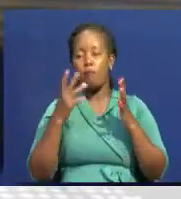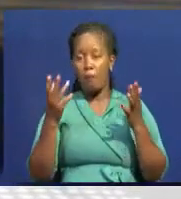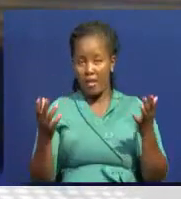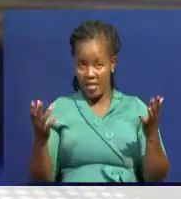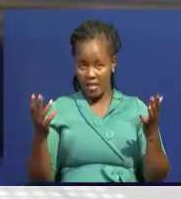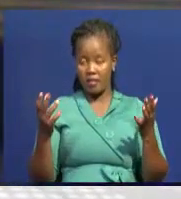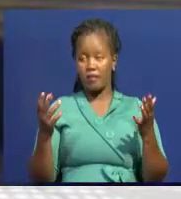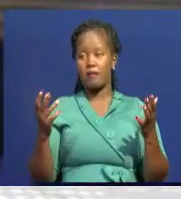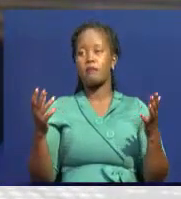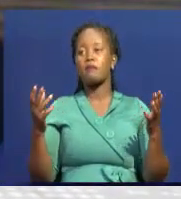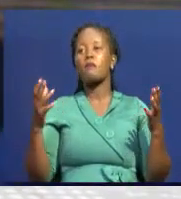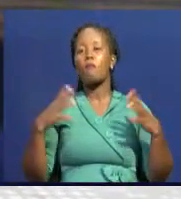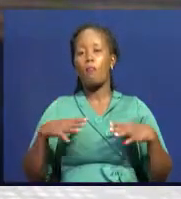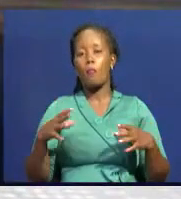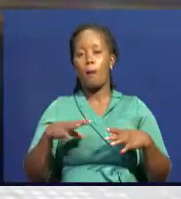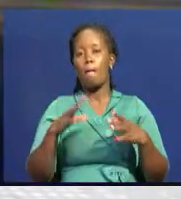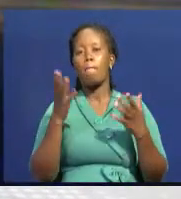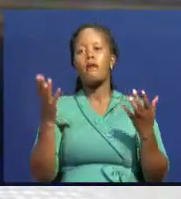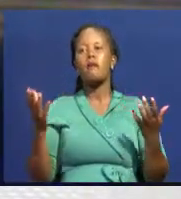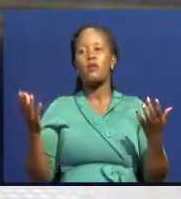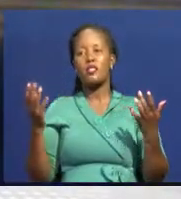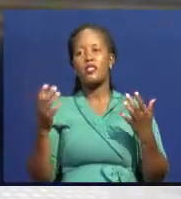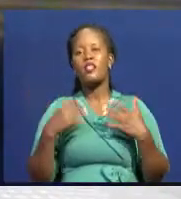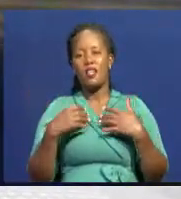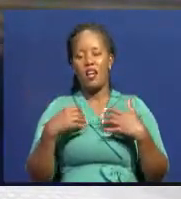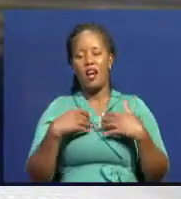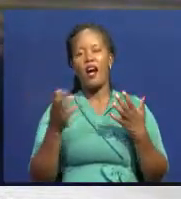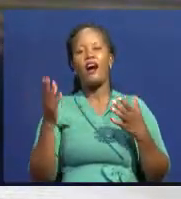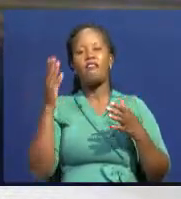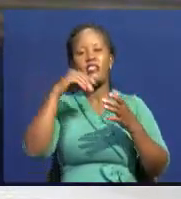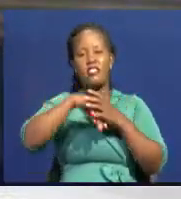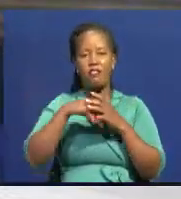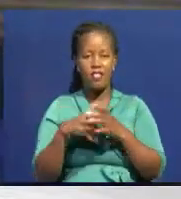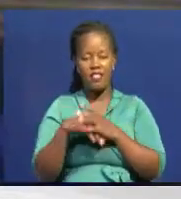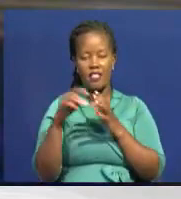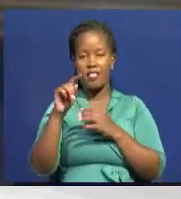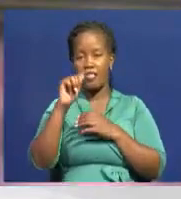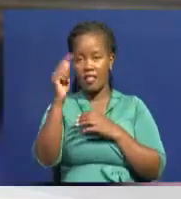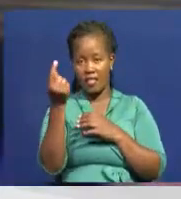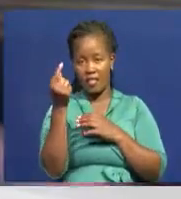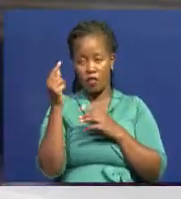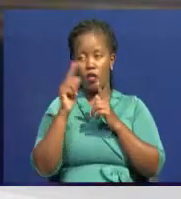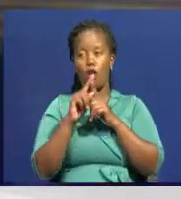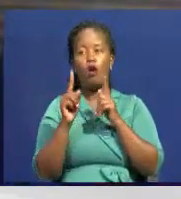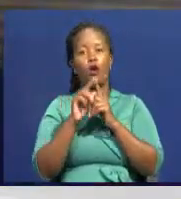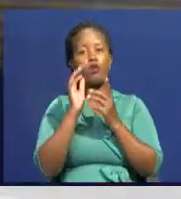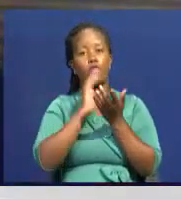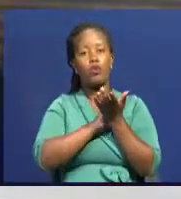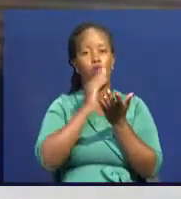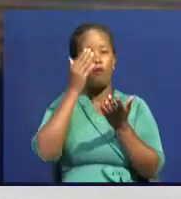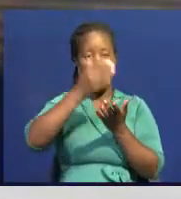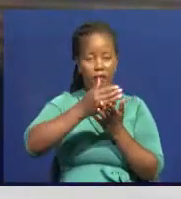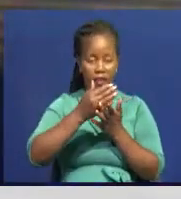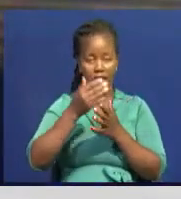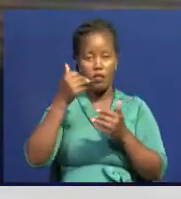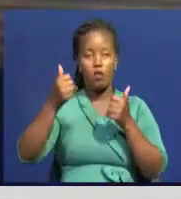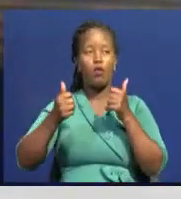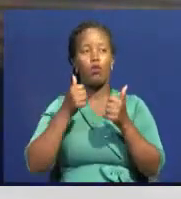have what in Kenya would be considered as providence funds. Here they call them IRAs.